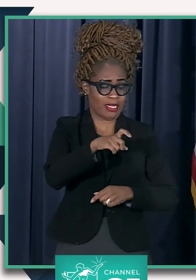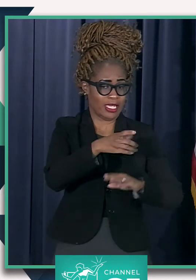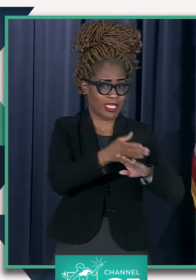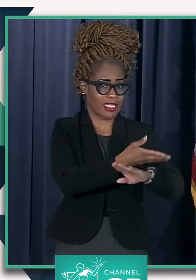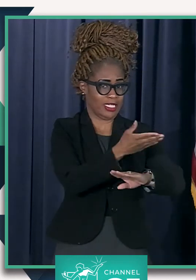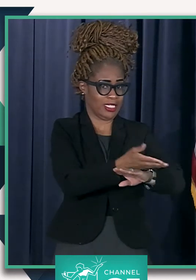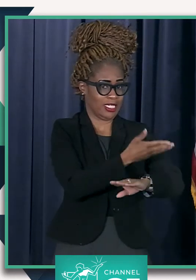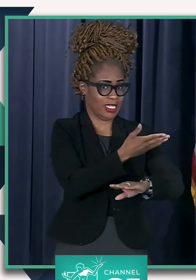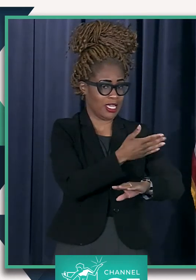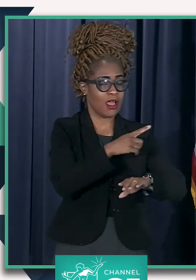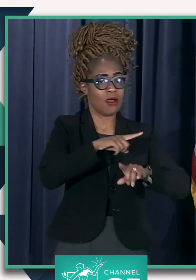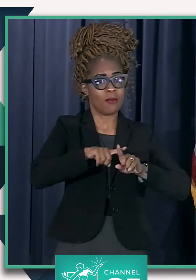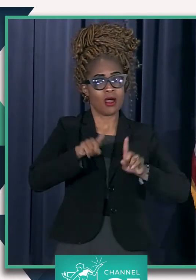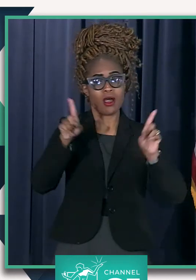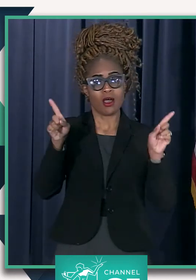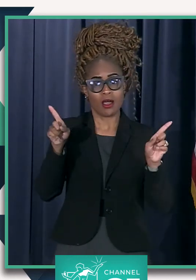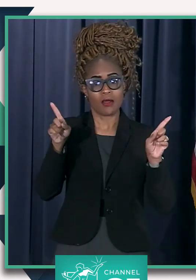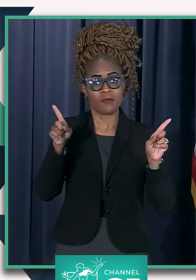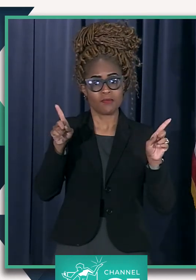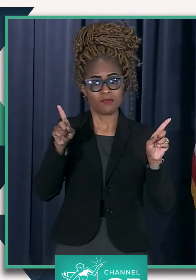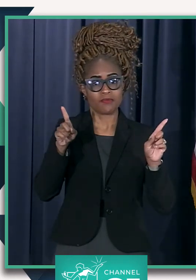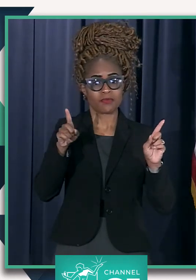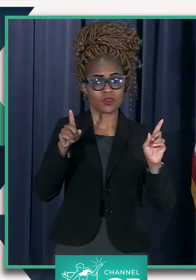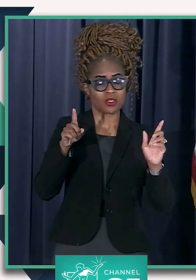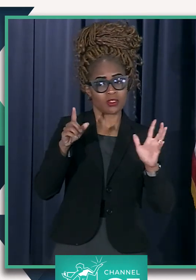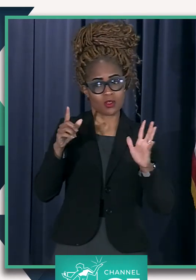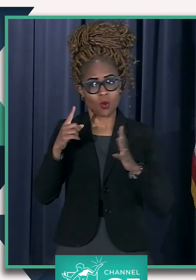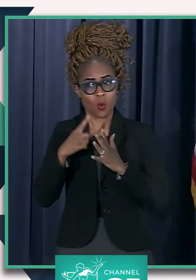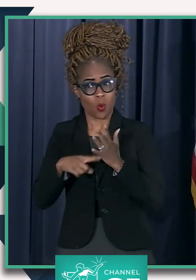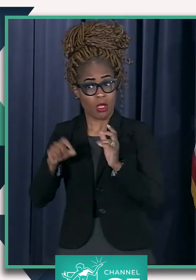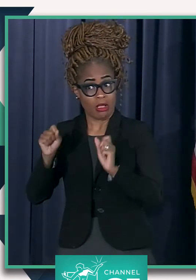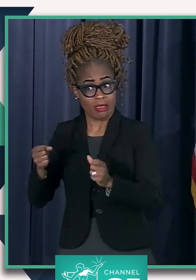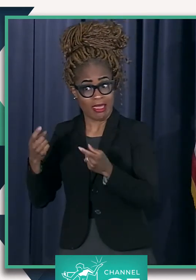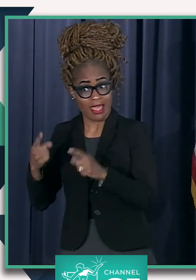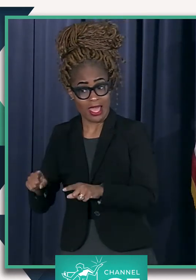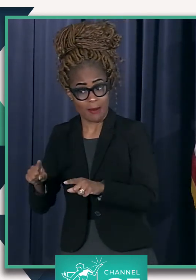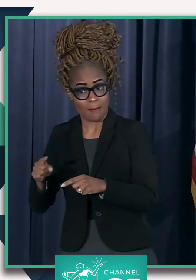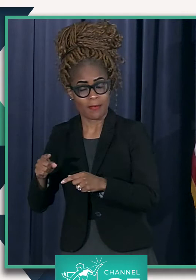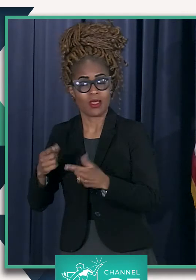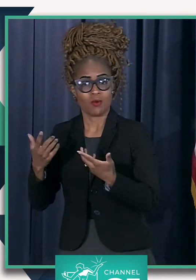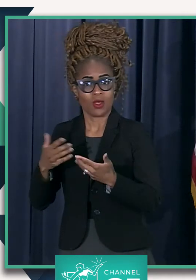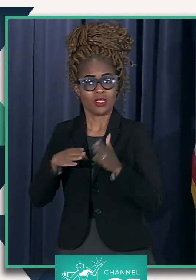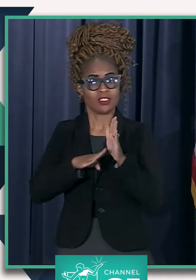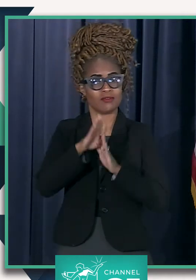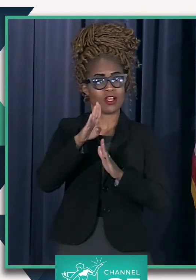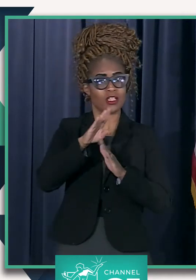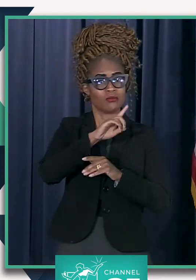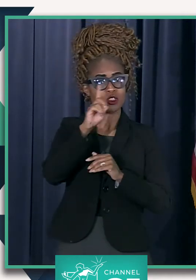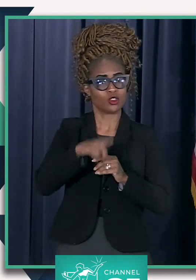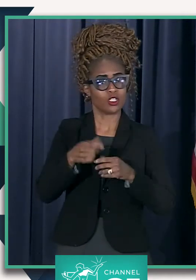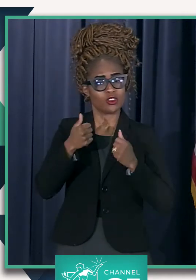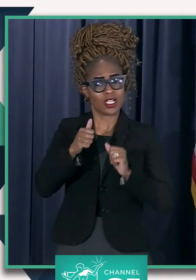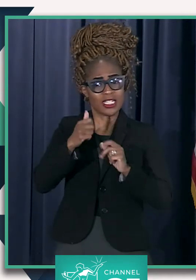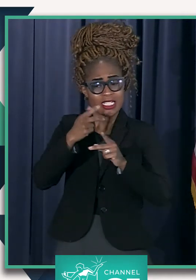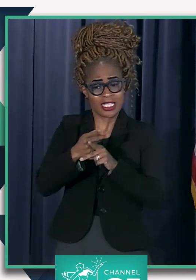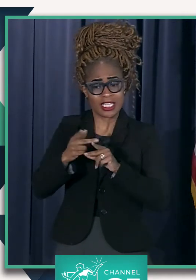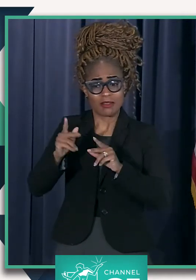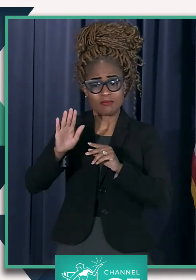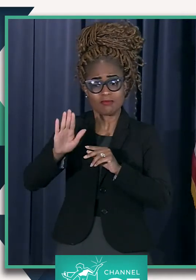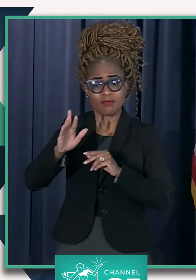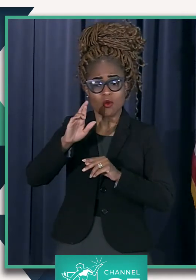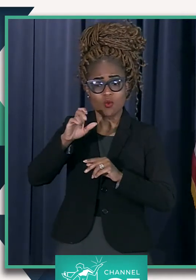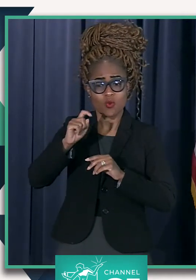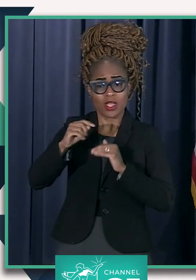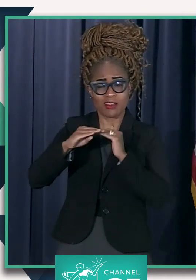a big difference versus what could be happening in our neighborhoods. Develop Detroit aims to keep folks' rent stable and affordable